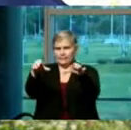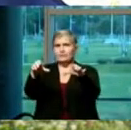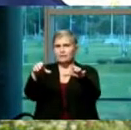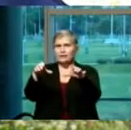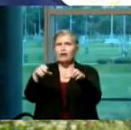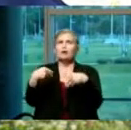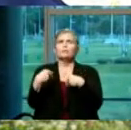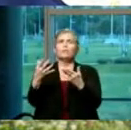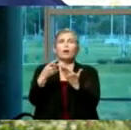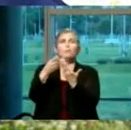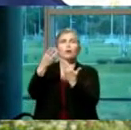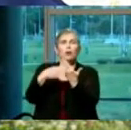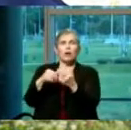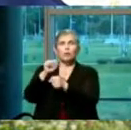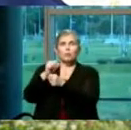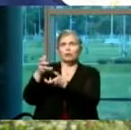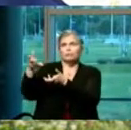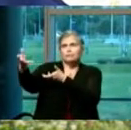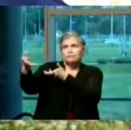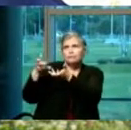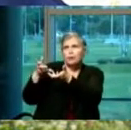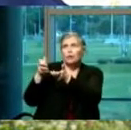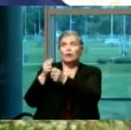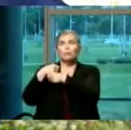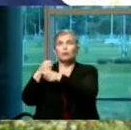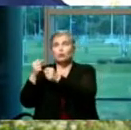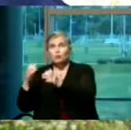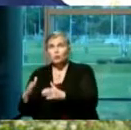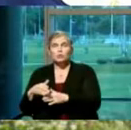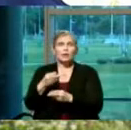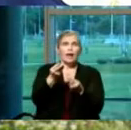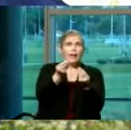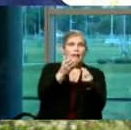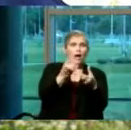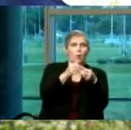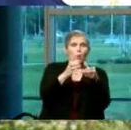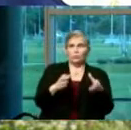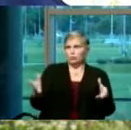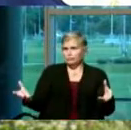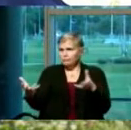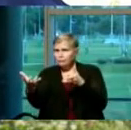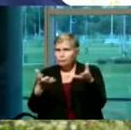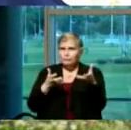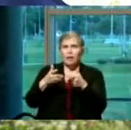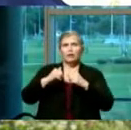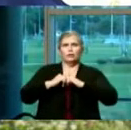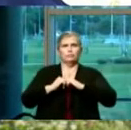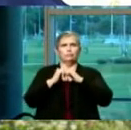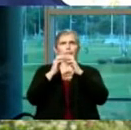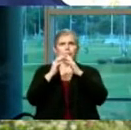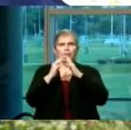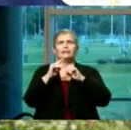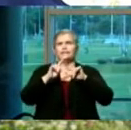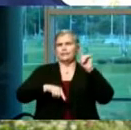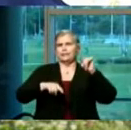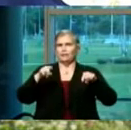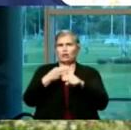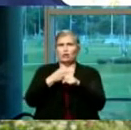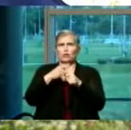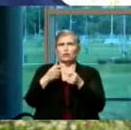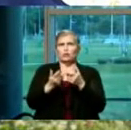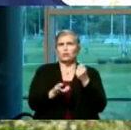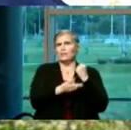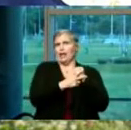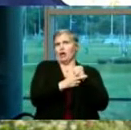an opportunity to work with producers and landowners to implement a number of conservation practices that sequester carbon,